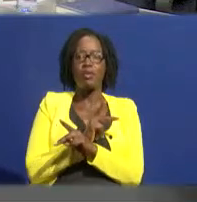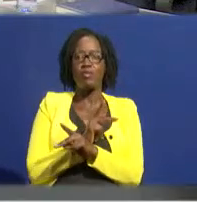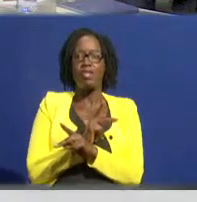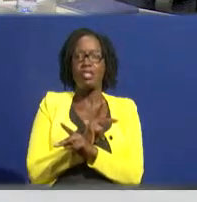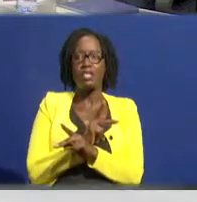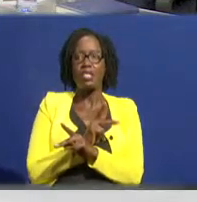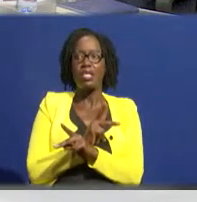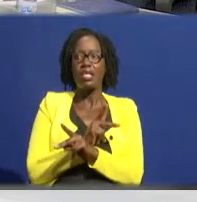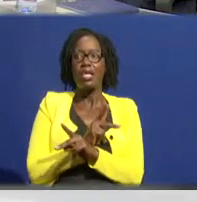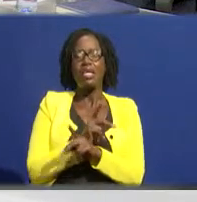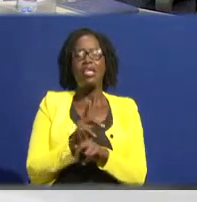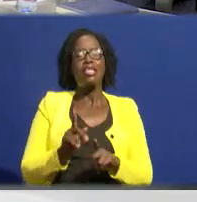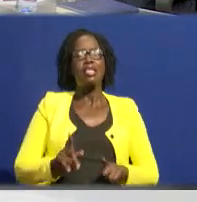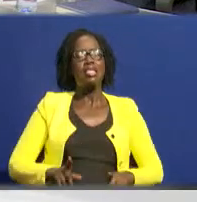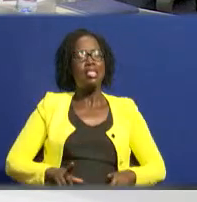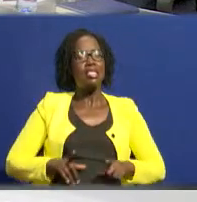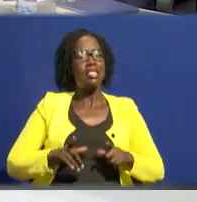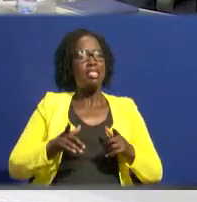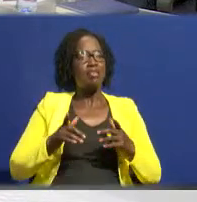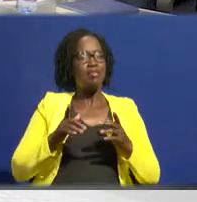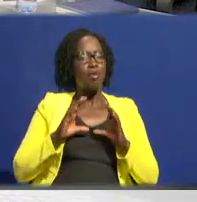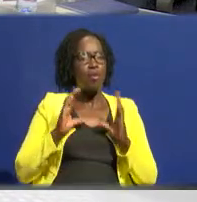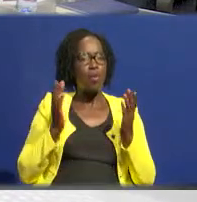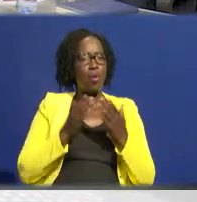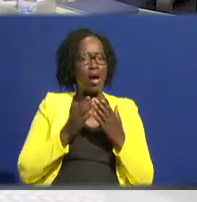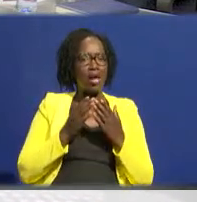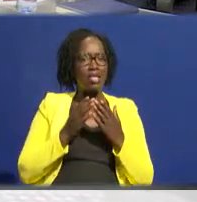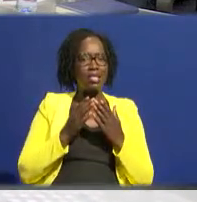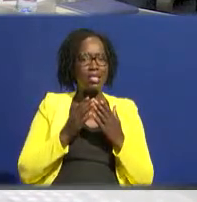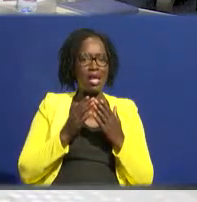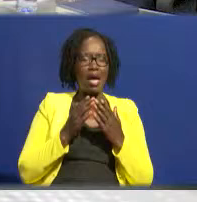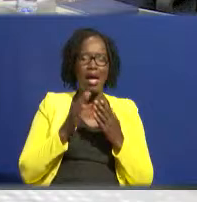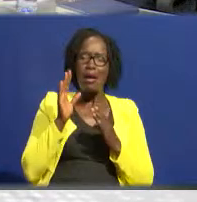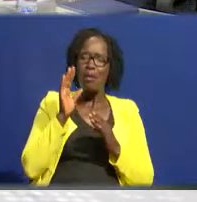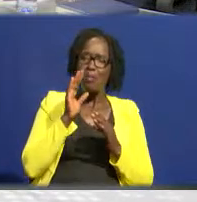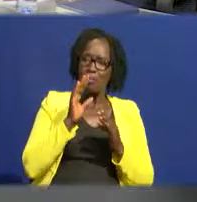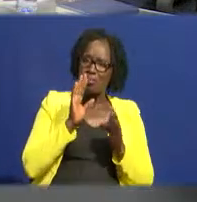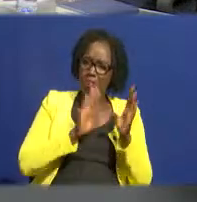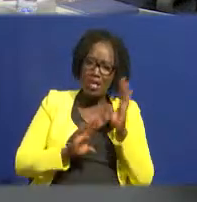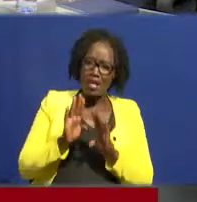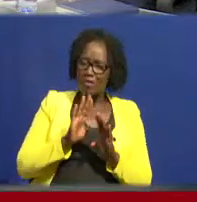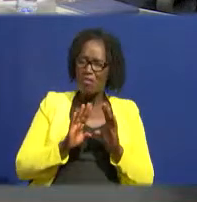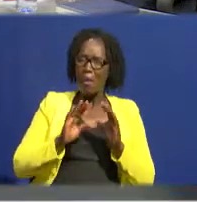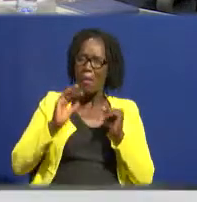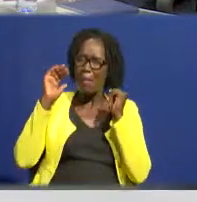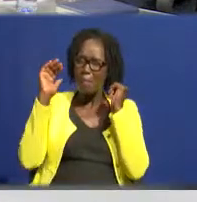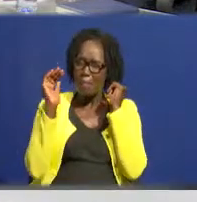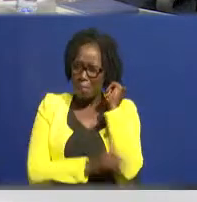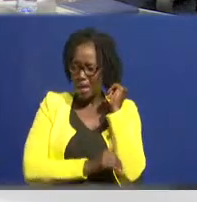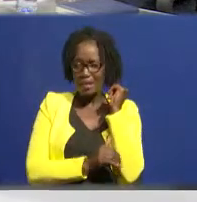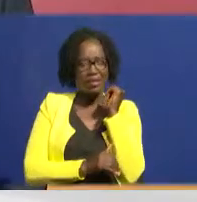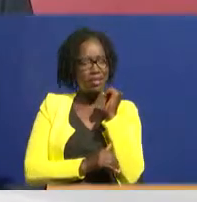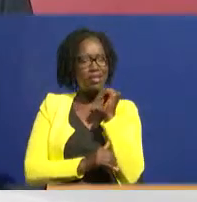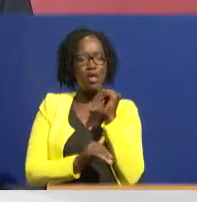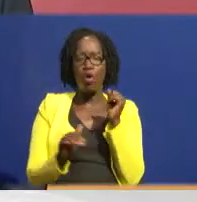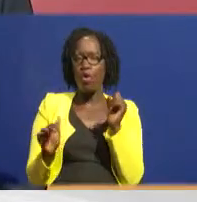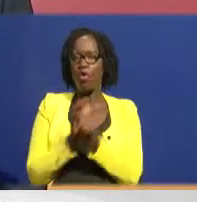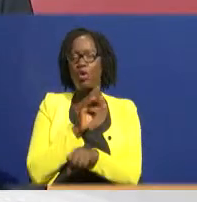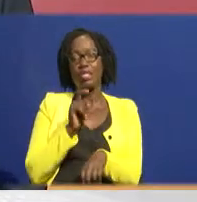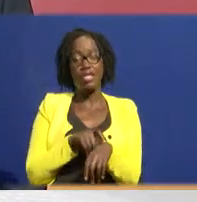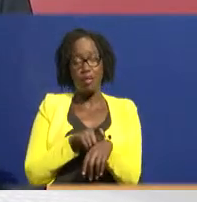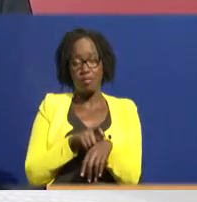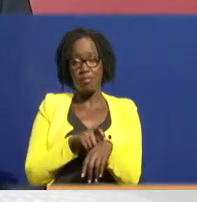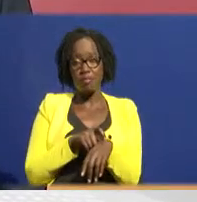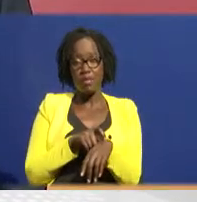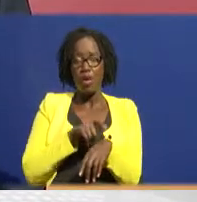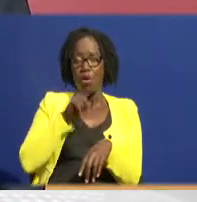a world full of immorality and bad things happening left and right, and we